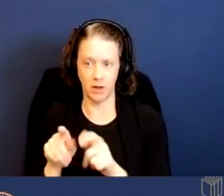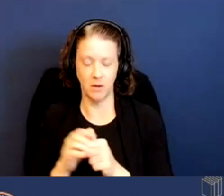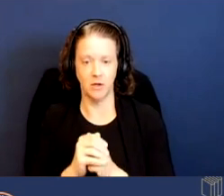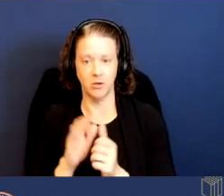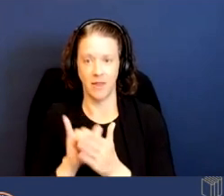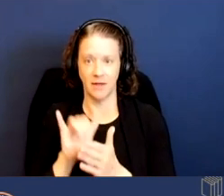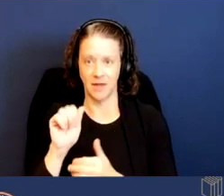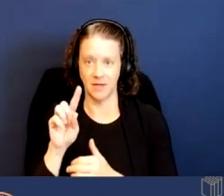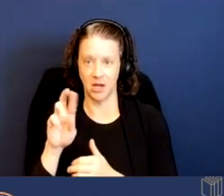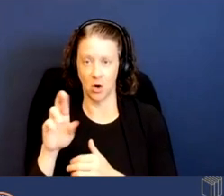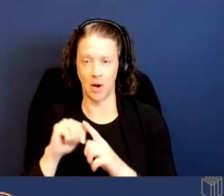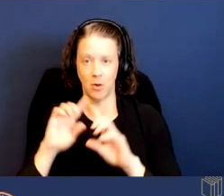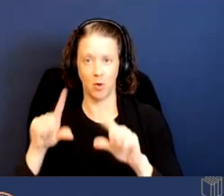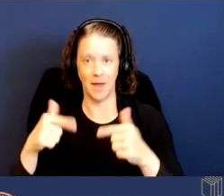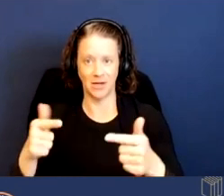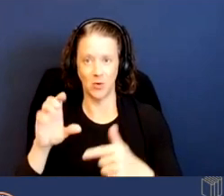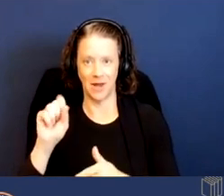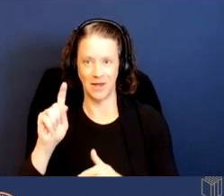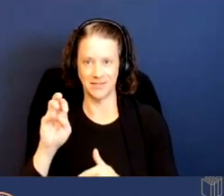ADR, and I will pass it back to Stacey.